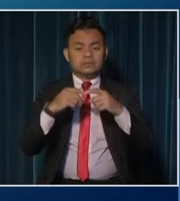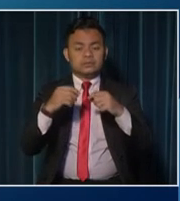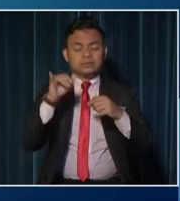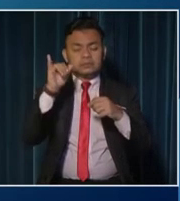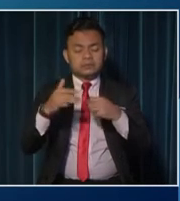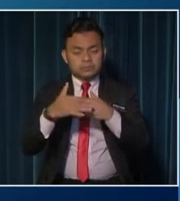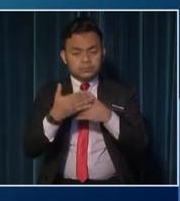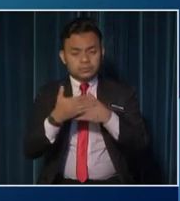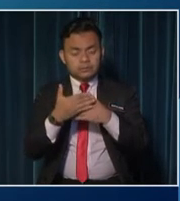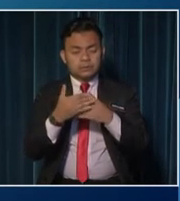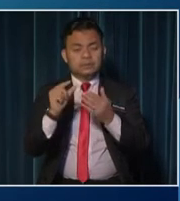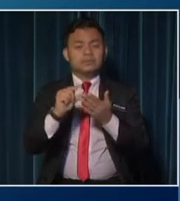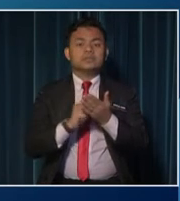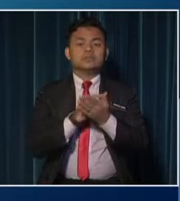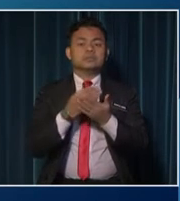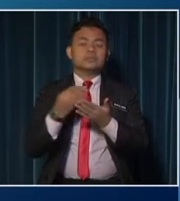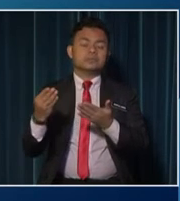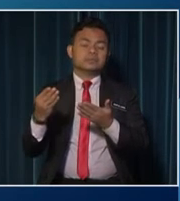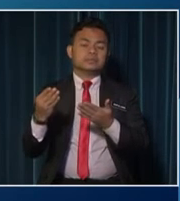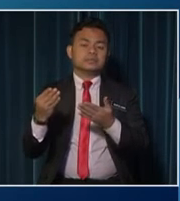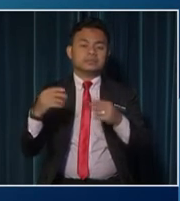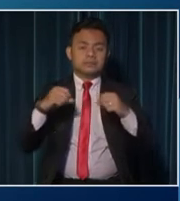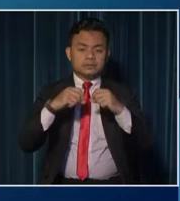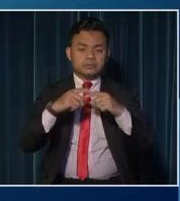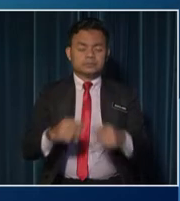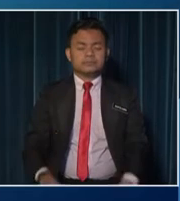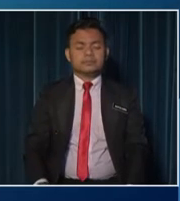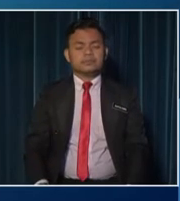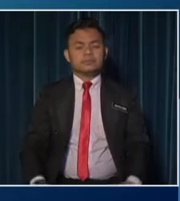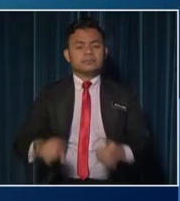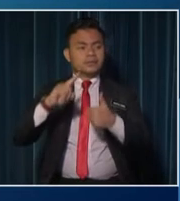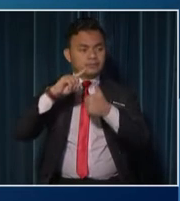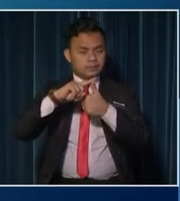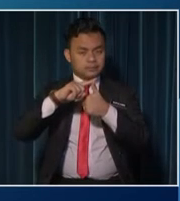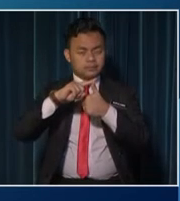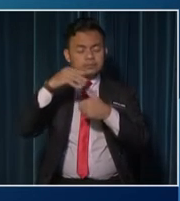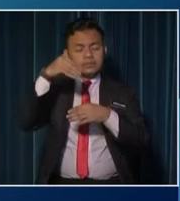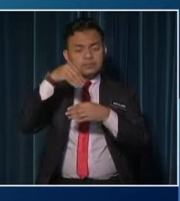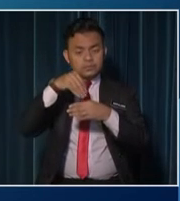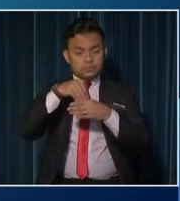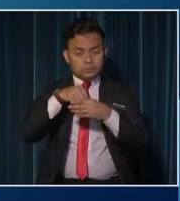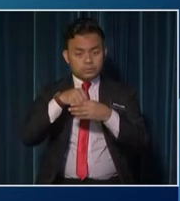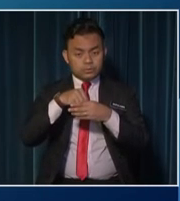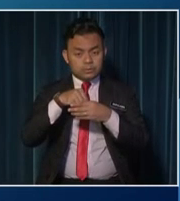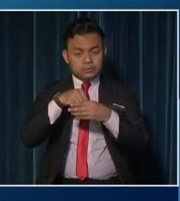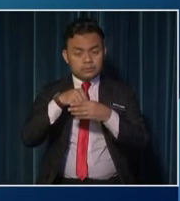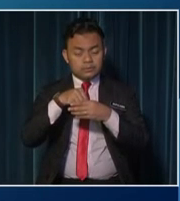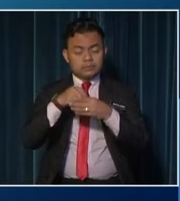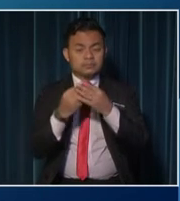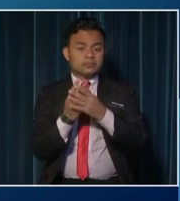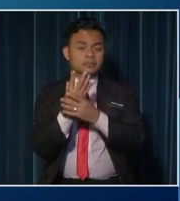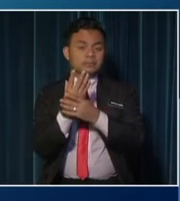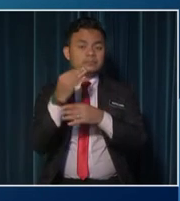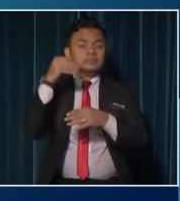electrical components. First, fasten the bulb onto the bulb